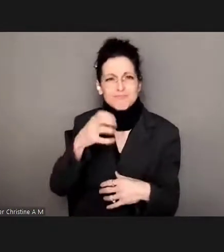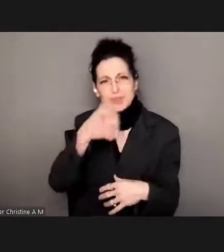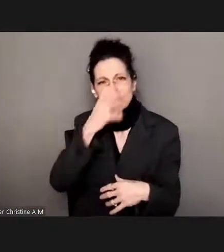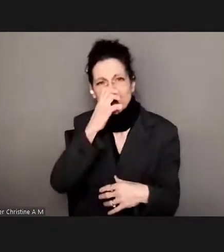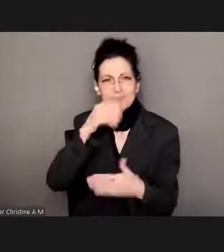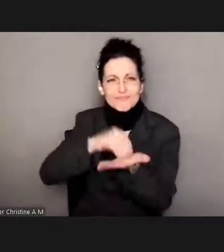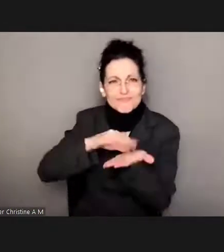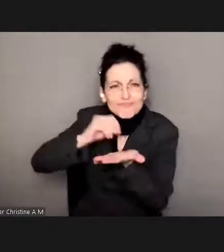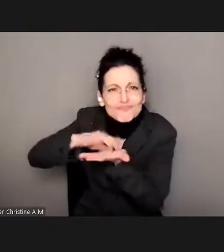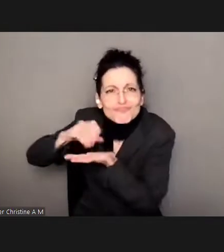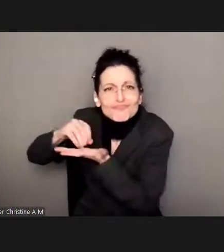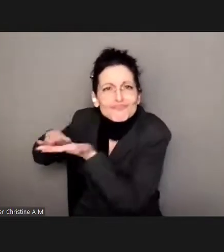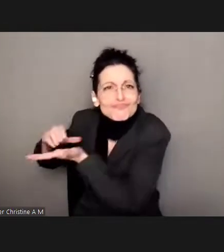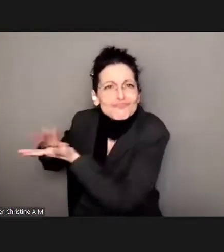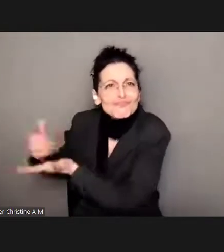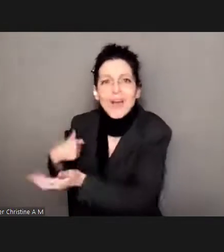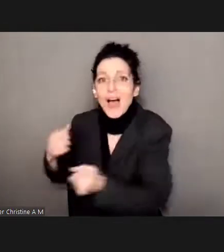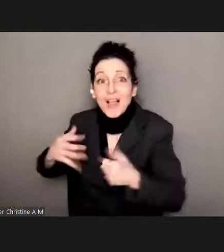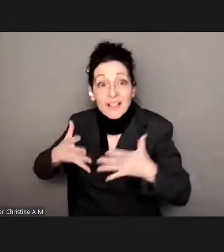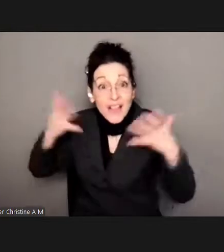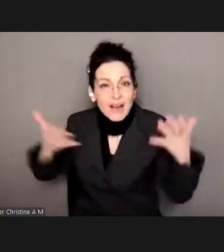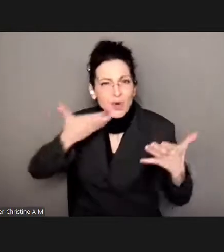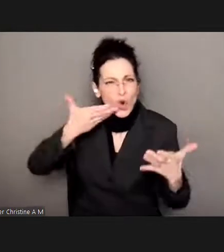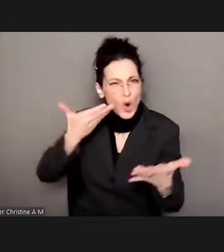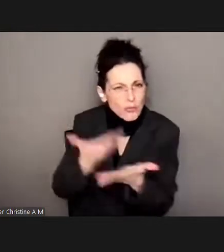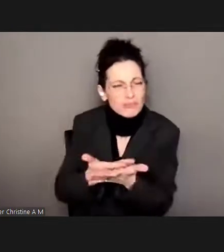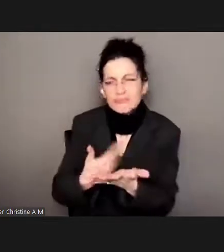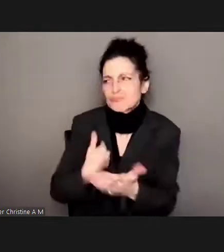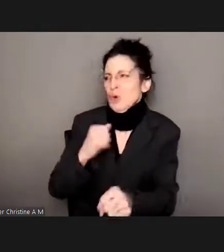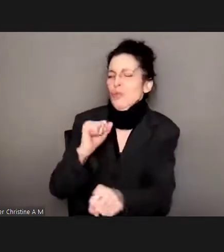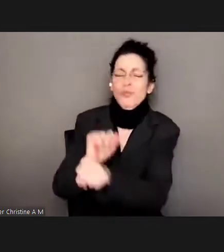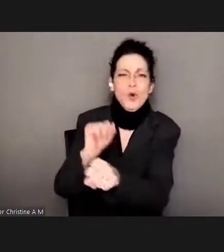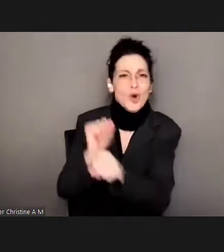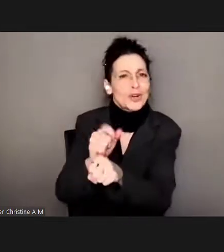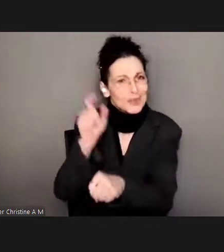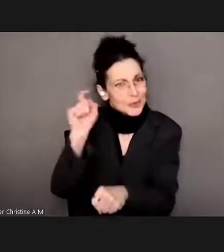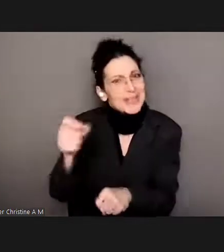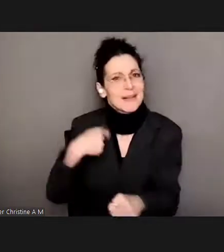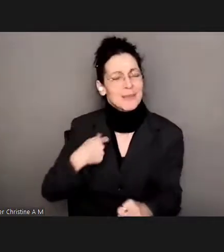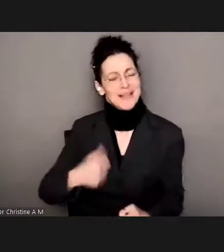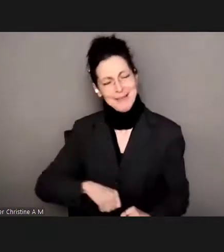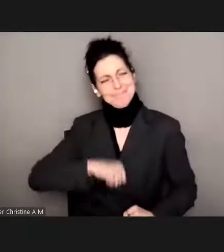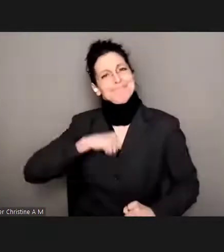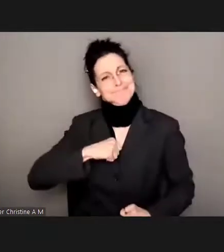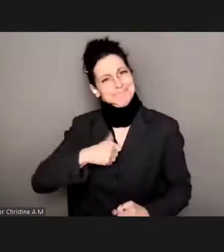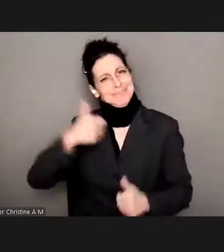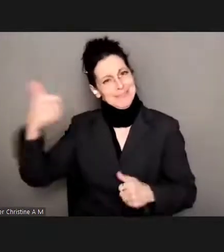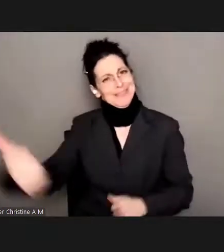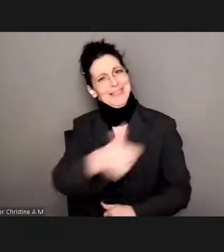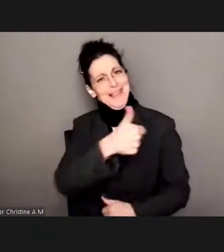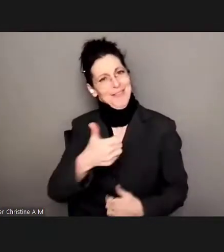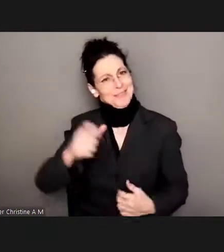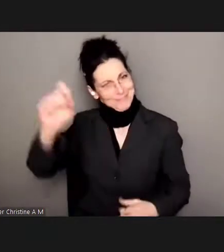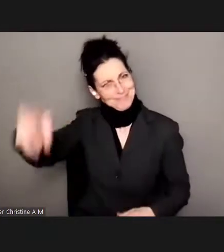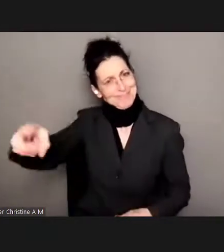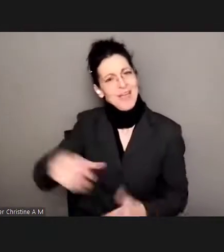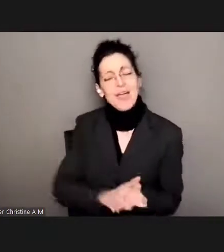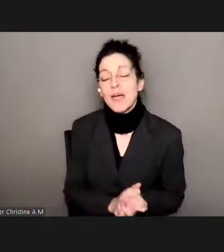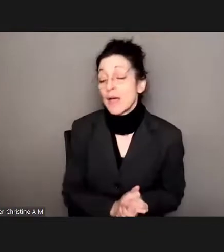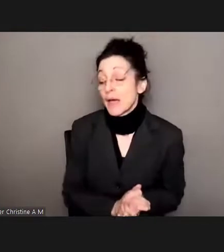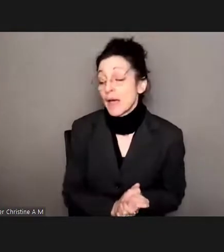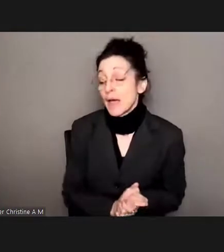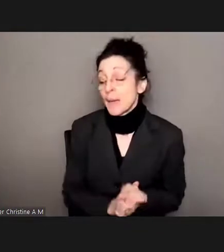publishing all this great stuff and really bragging on yourselves. I want to drop